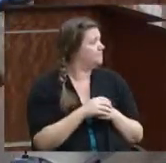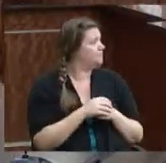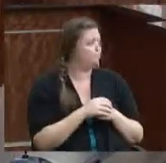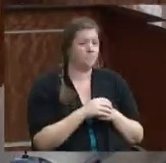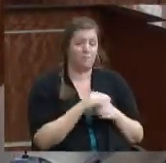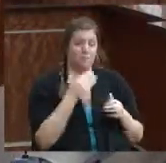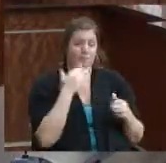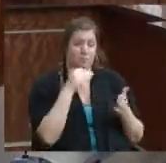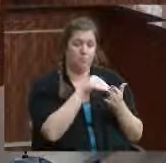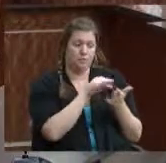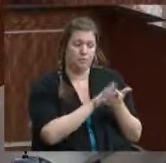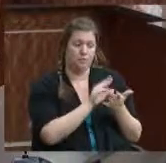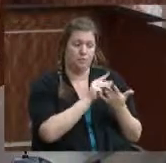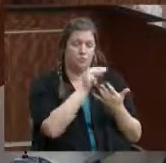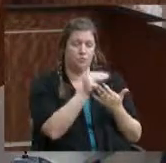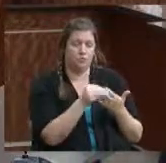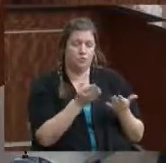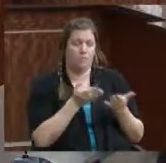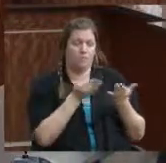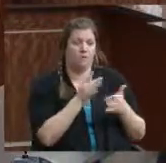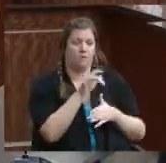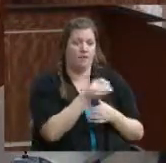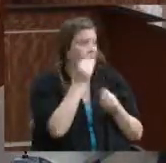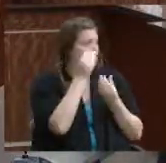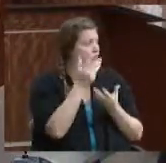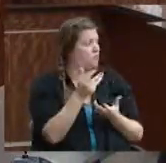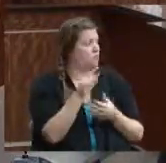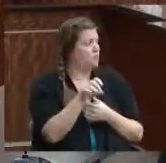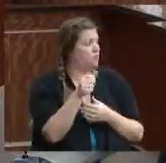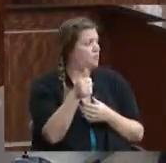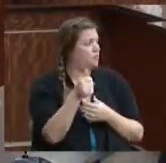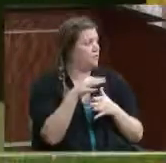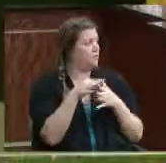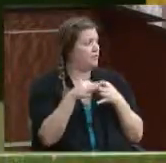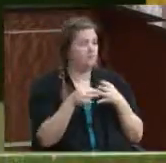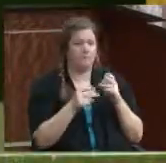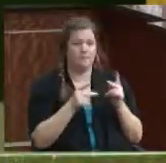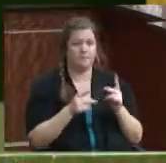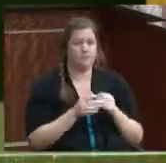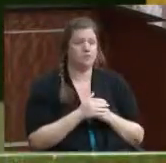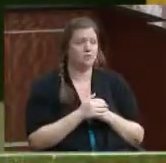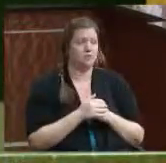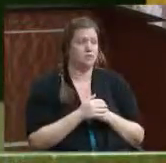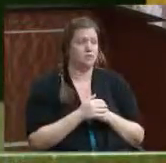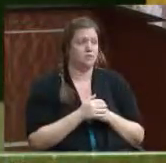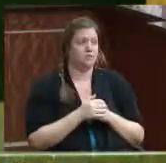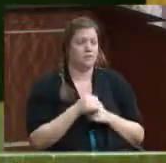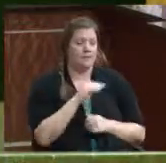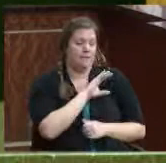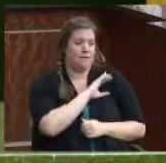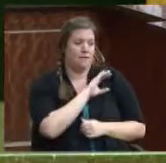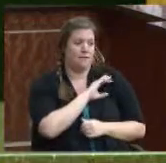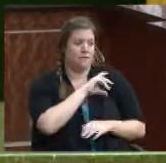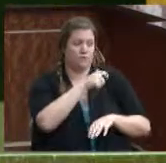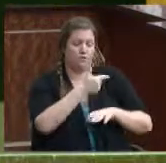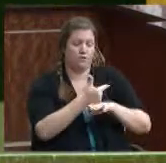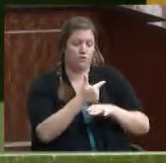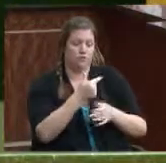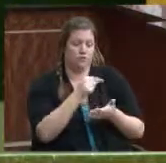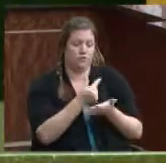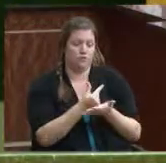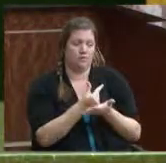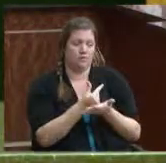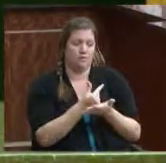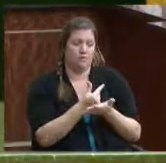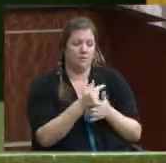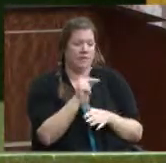program, and we have provided that information to other elected officials. The COPS camp graduation at Goody Lake,